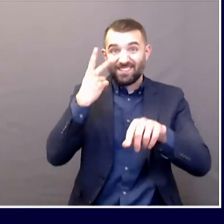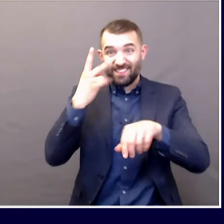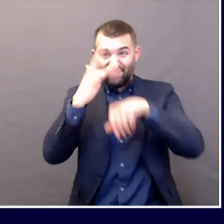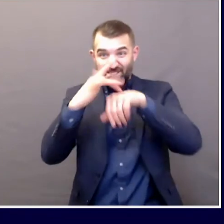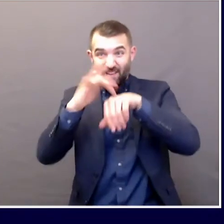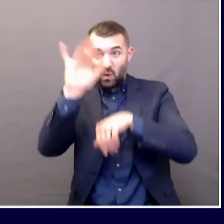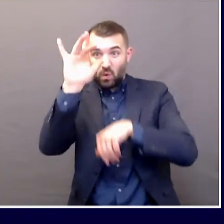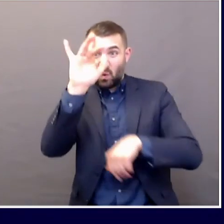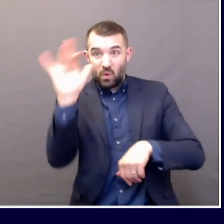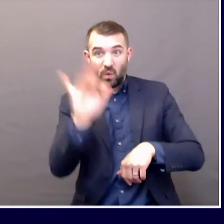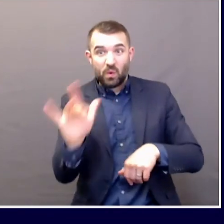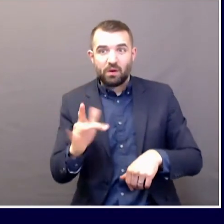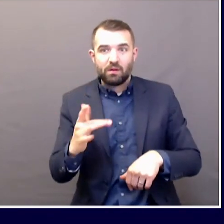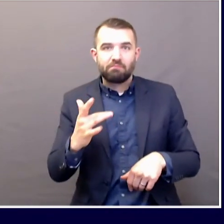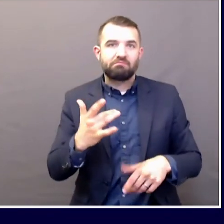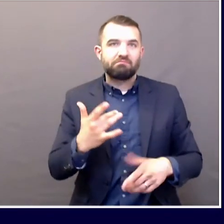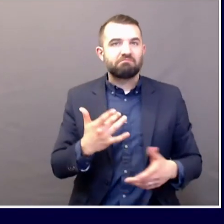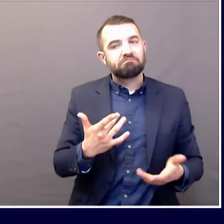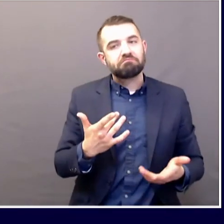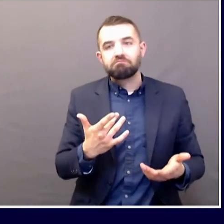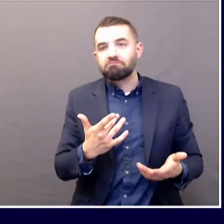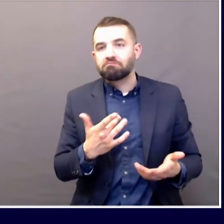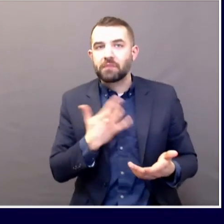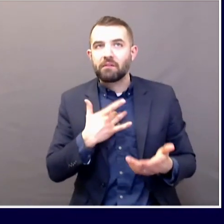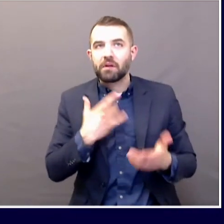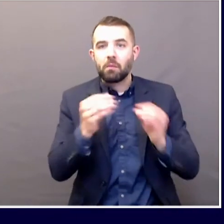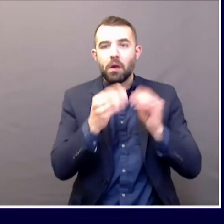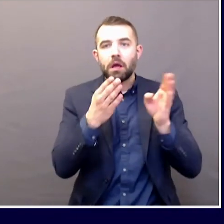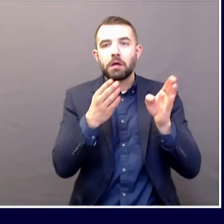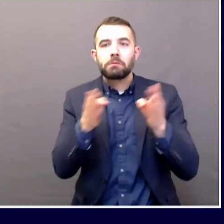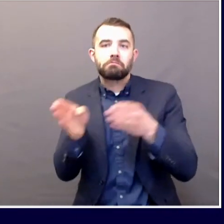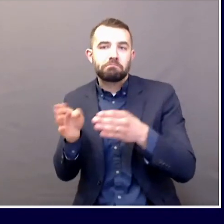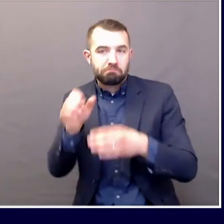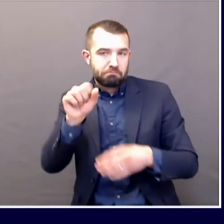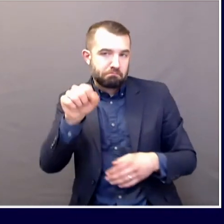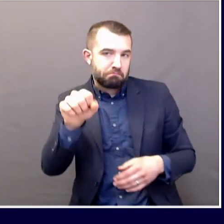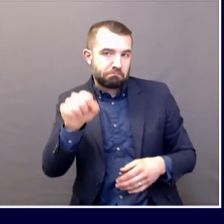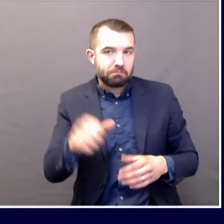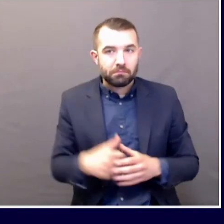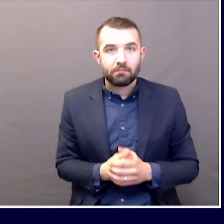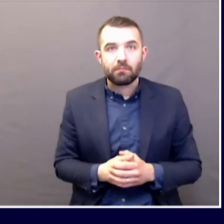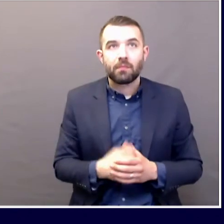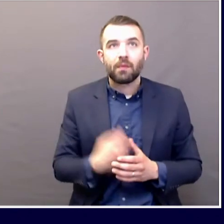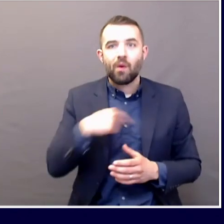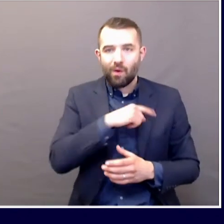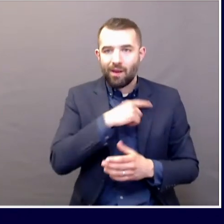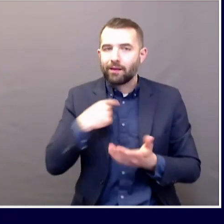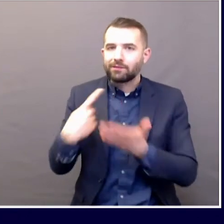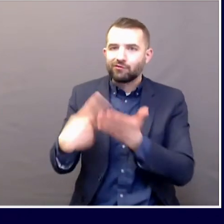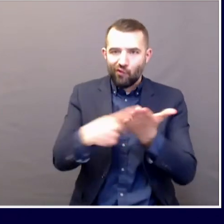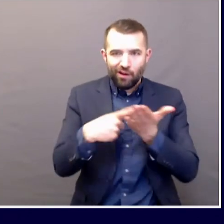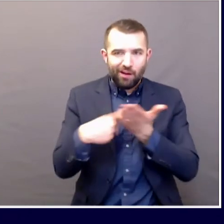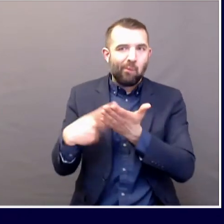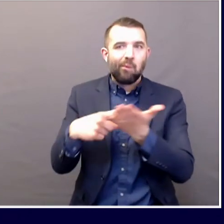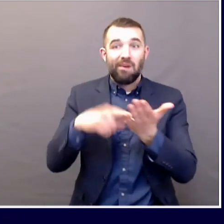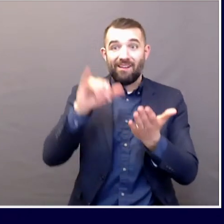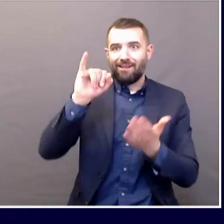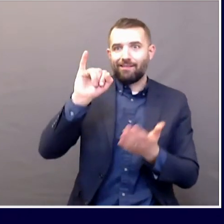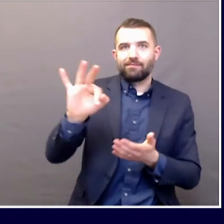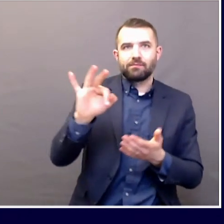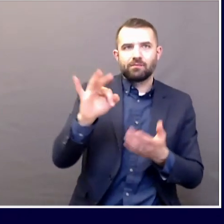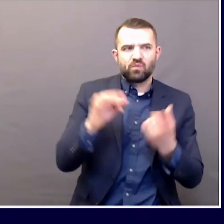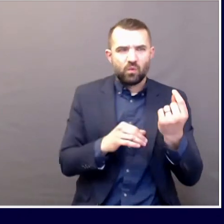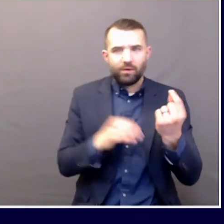toward that direction. We've been in active discussions, taking a look at all of these things, and I expect, again, the governor will have more to say about that